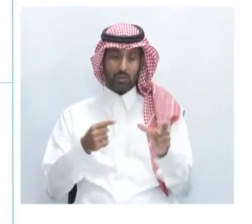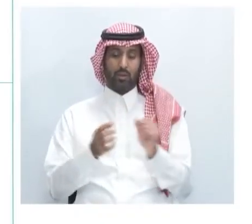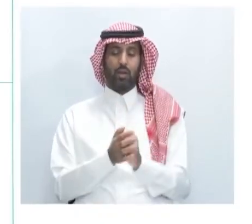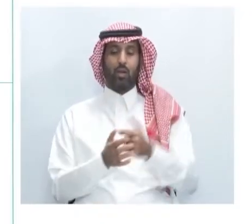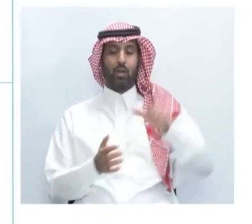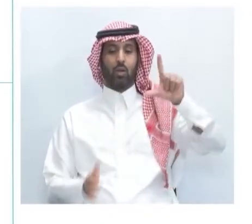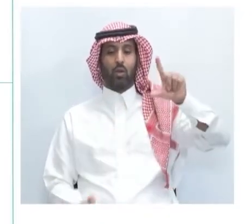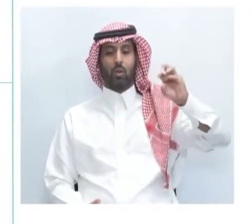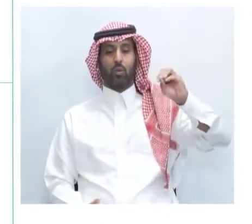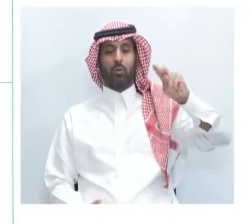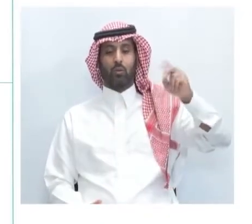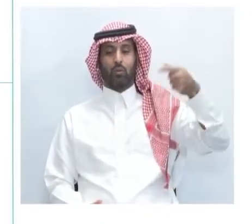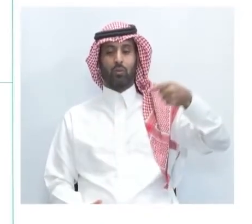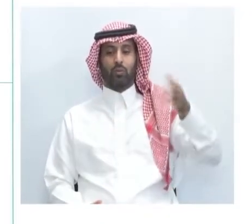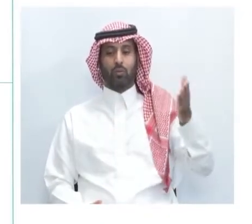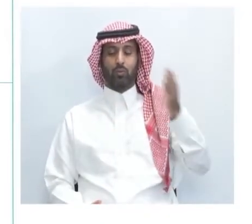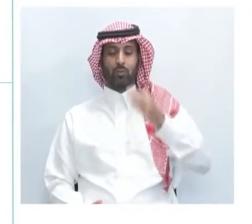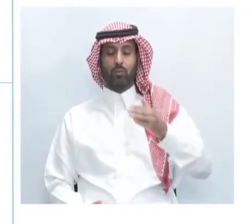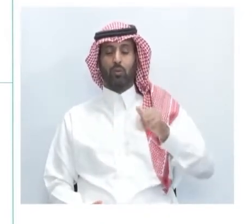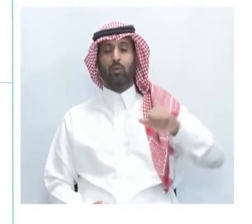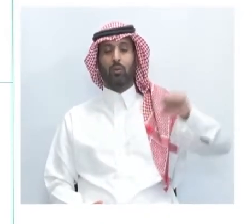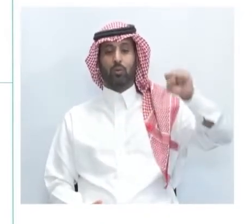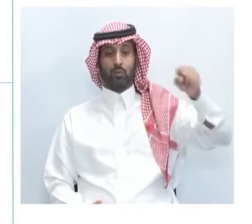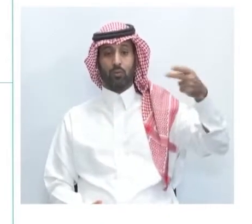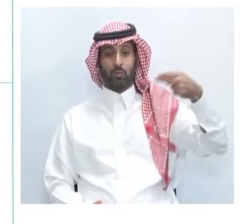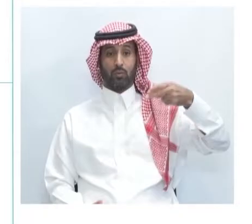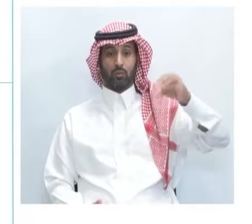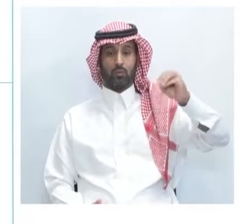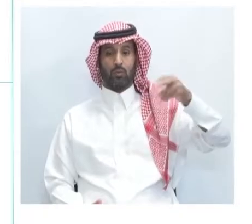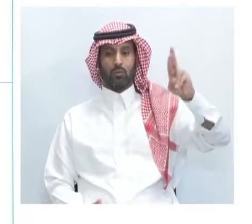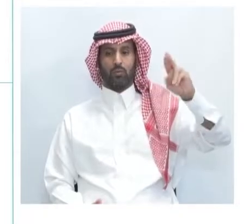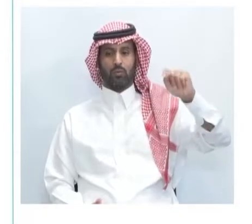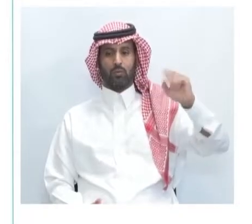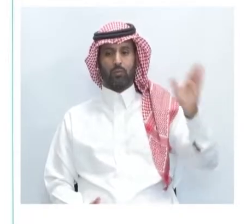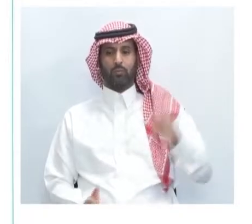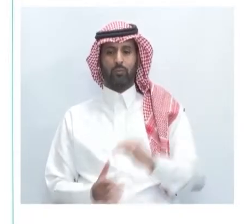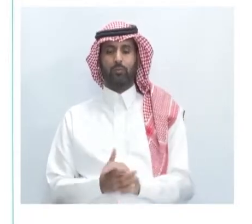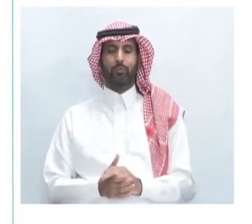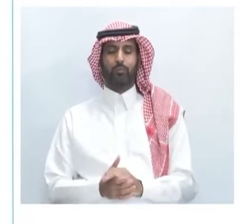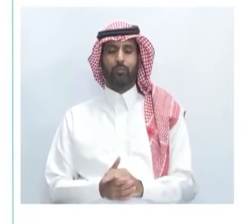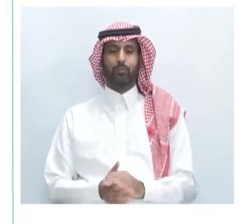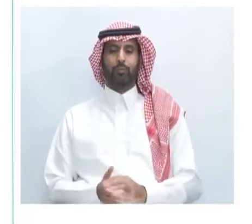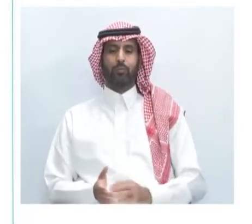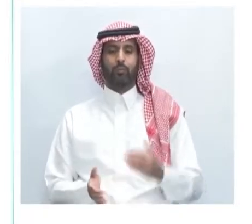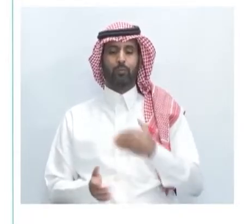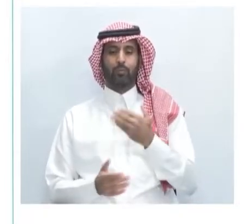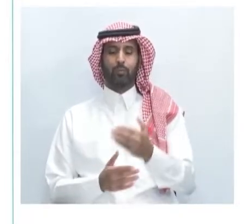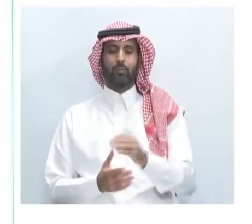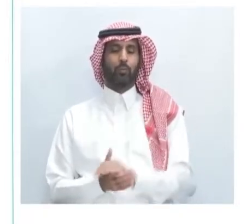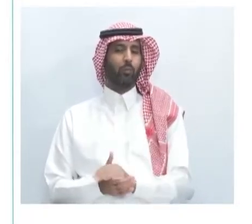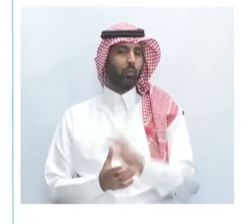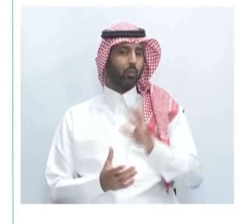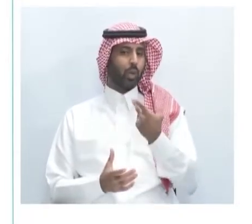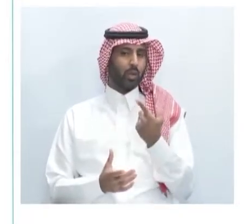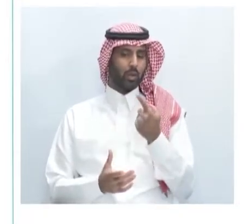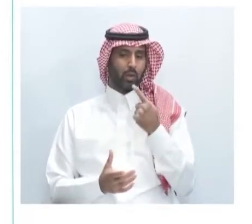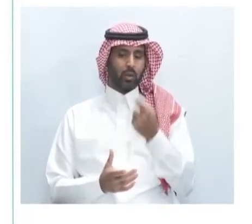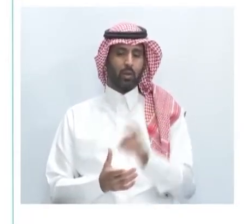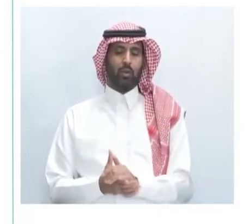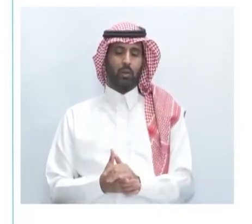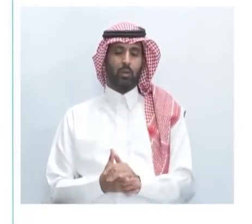have short. We have what? Short here. Excellent. Okay. Now, what